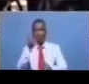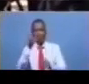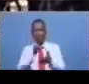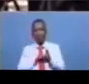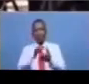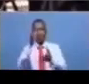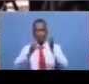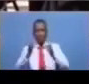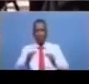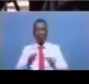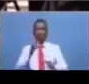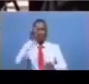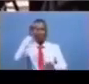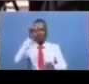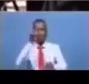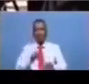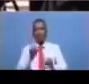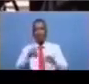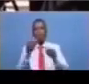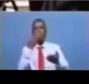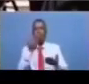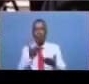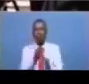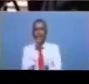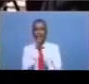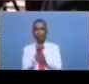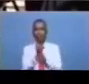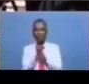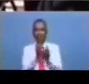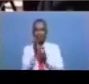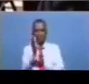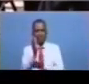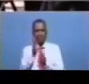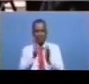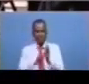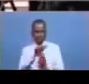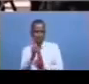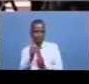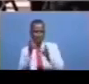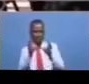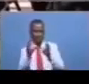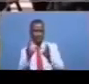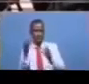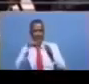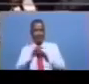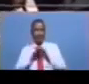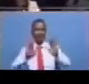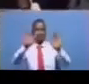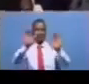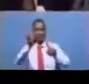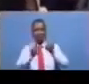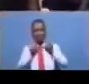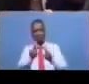first defendant, having given certain depositions in certain affidavits, enter the box to give evidence.